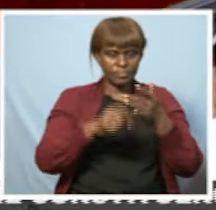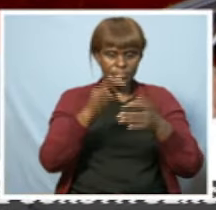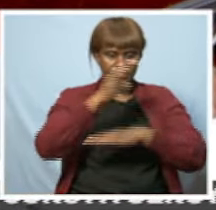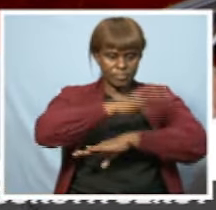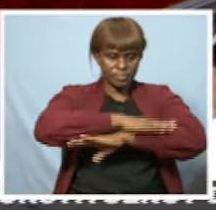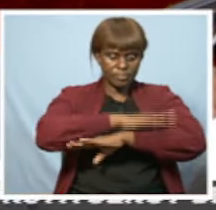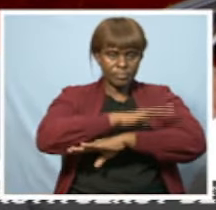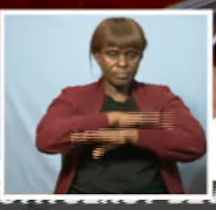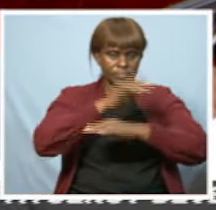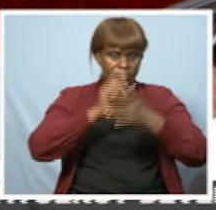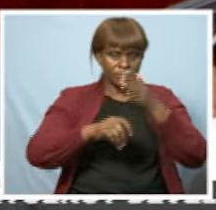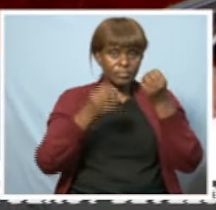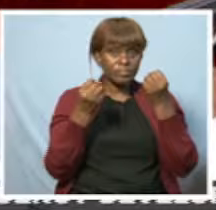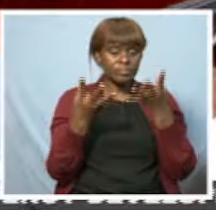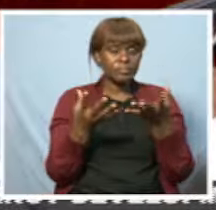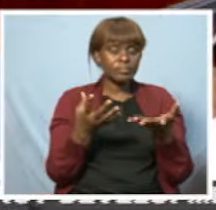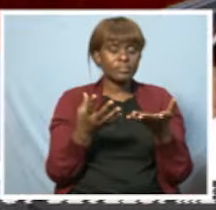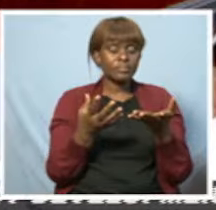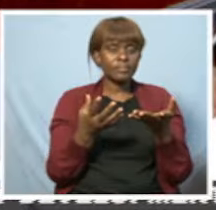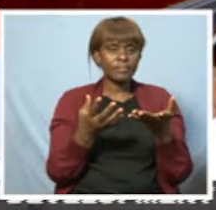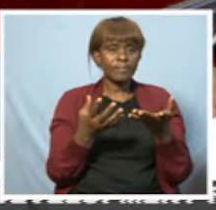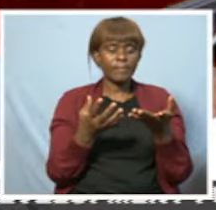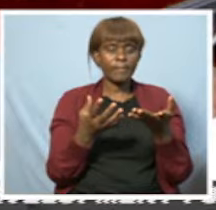undelivered desks is how much?